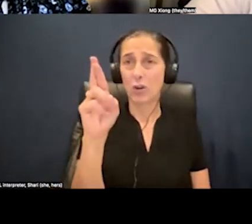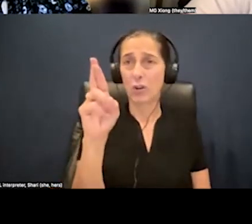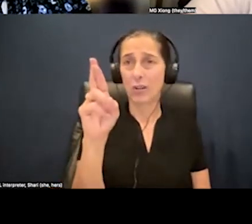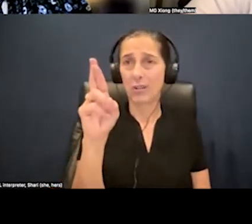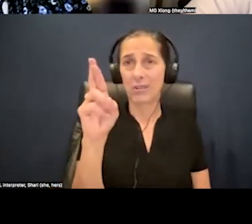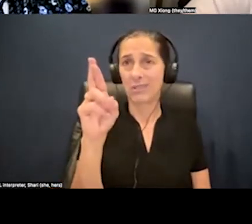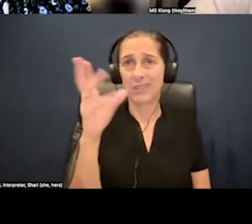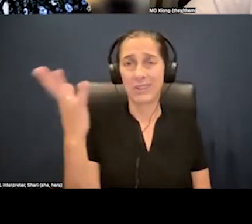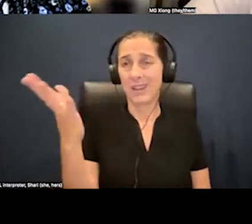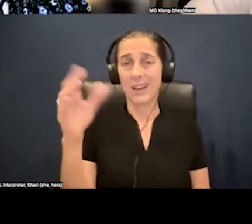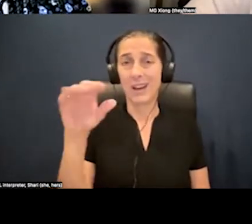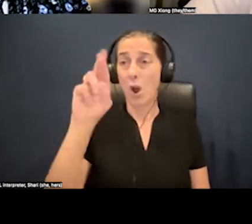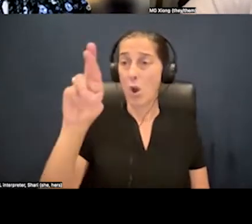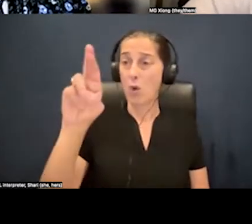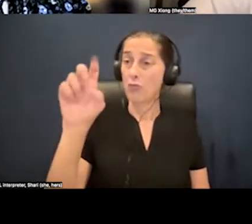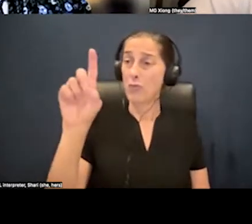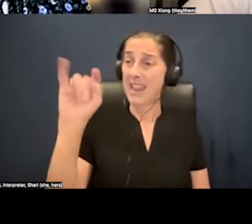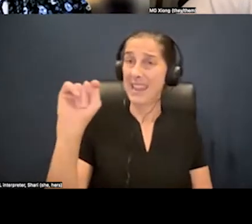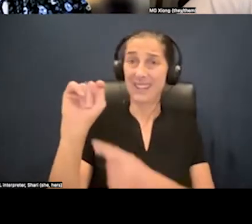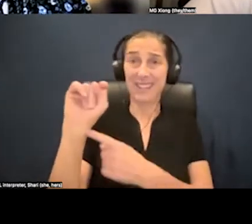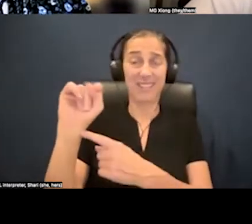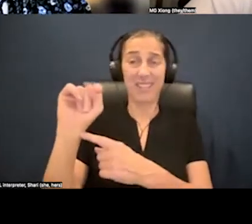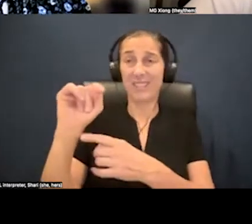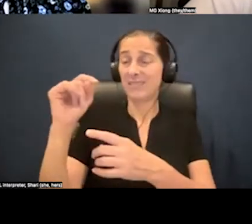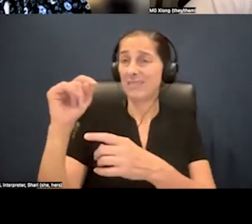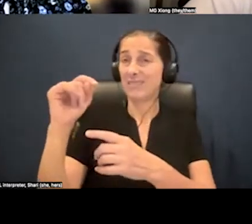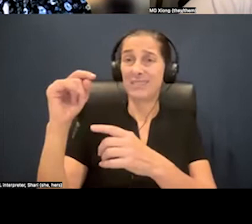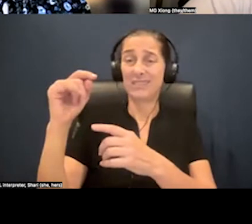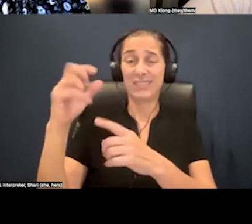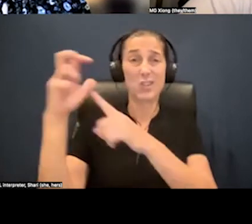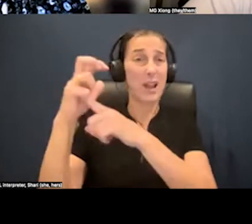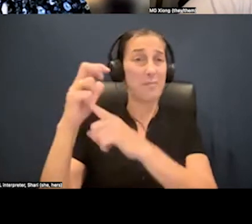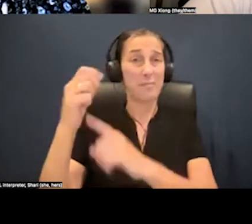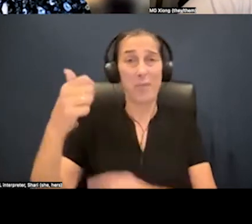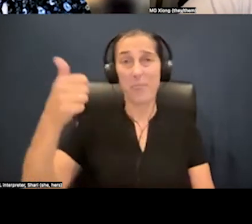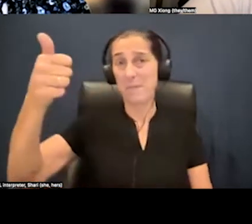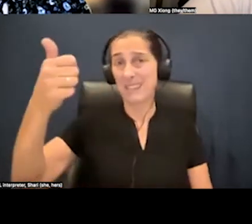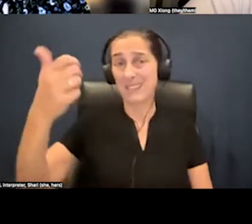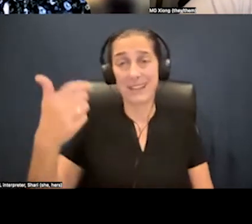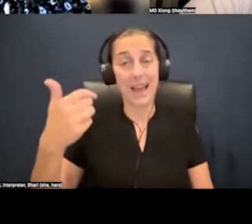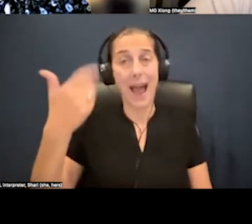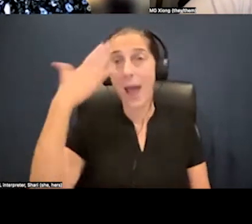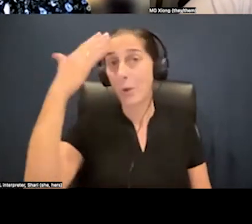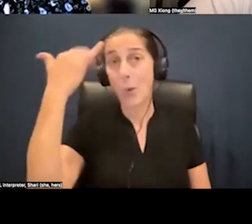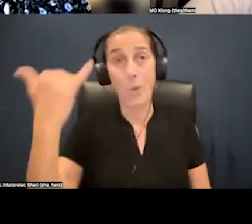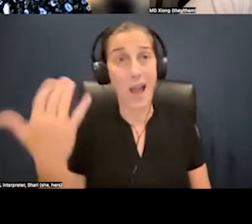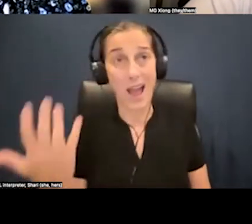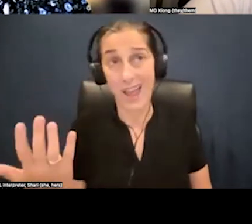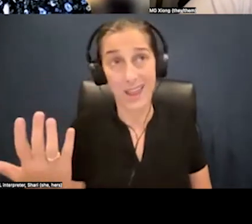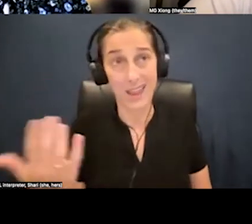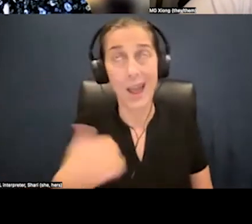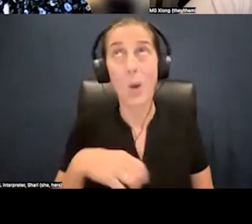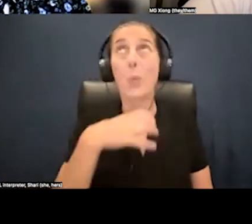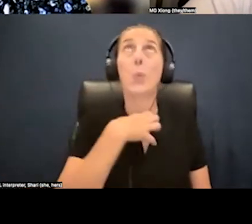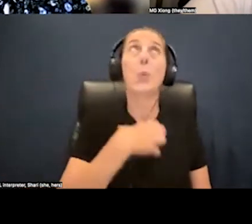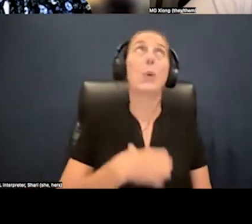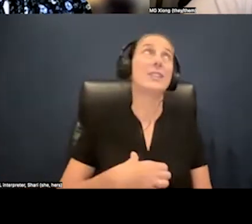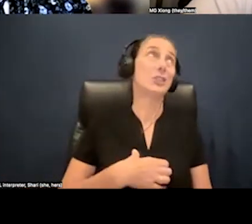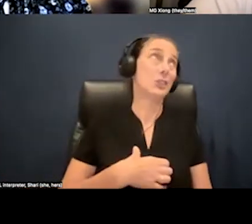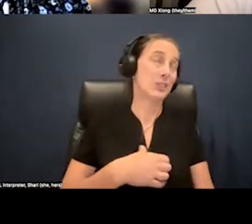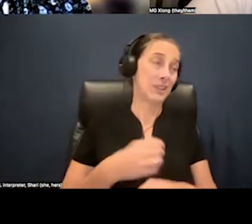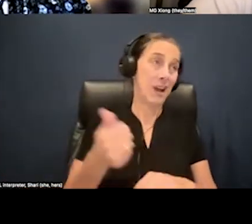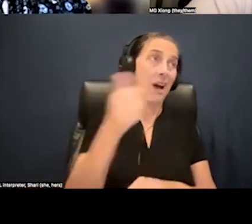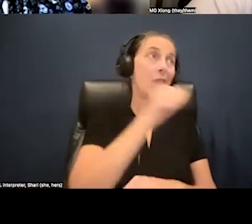don't know why that's the case. I kind of wish it were anywhere else because of my own personal feelings about